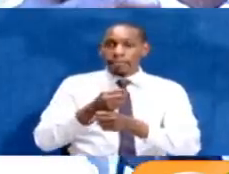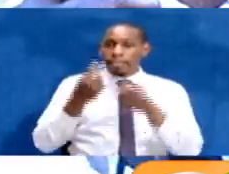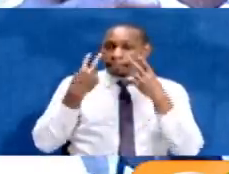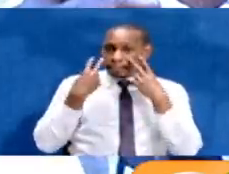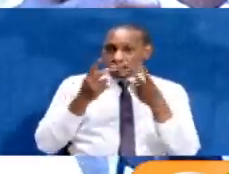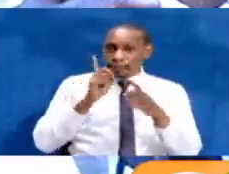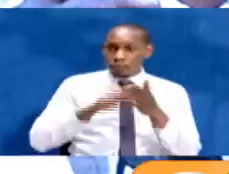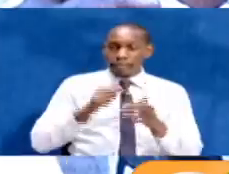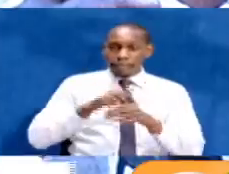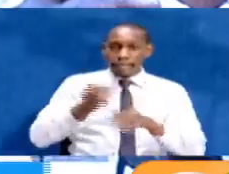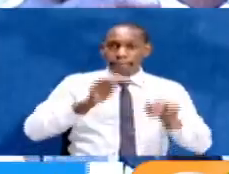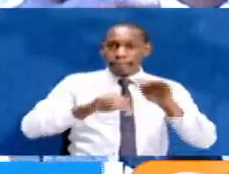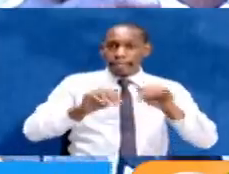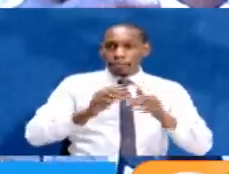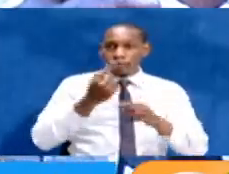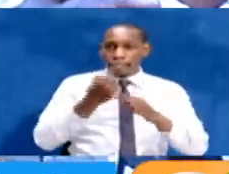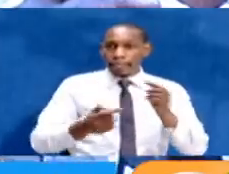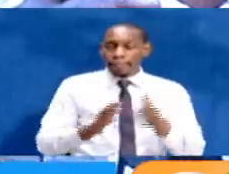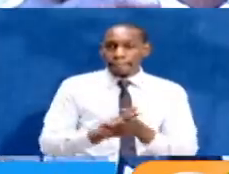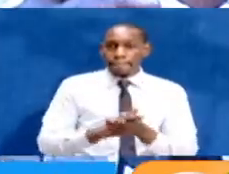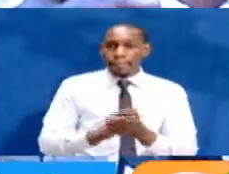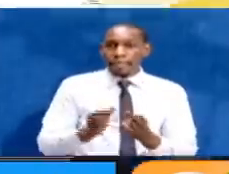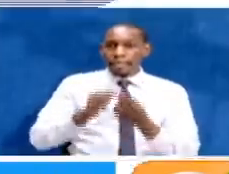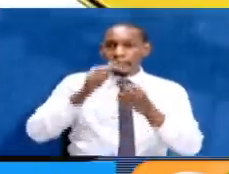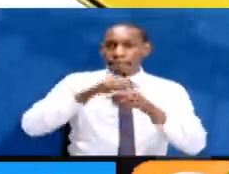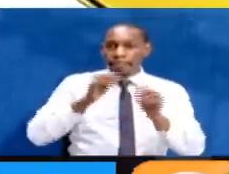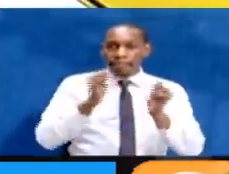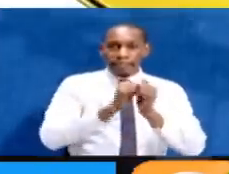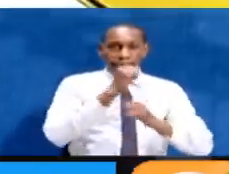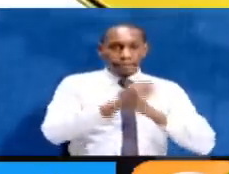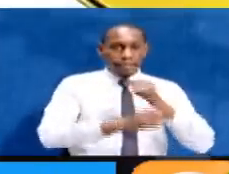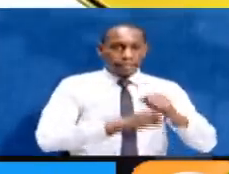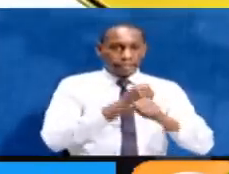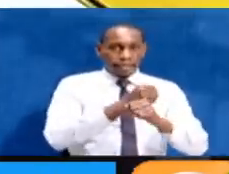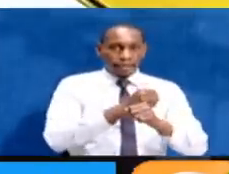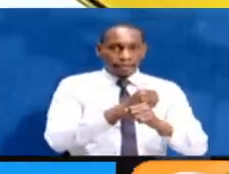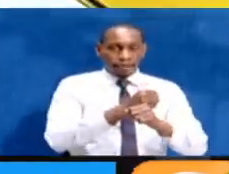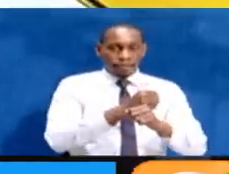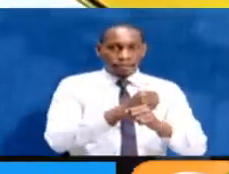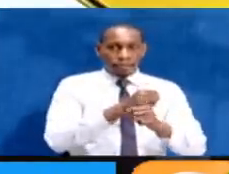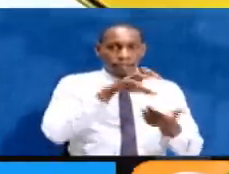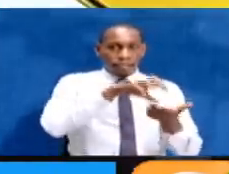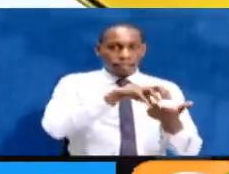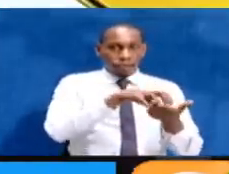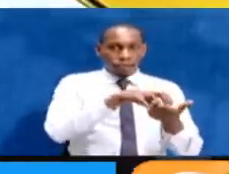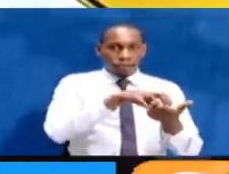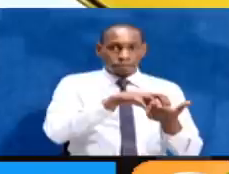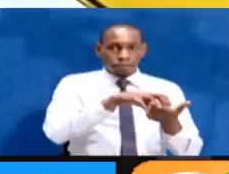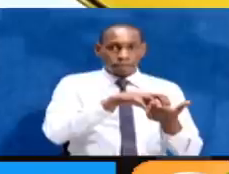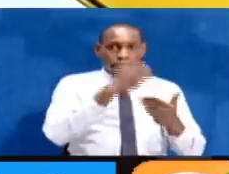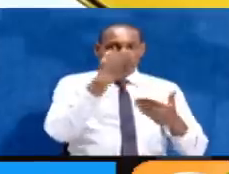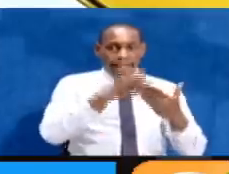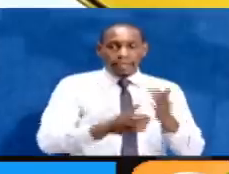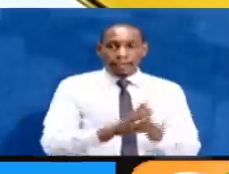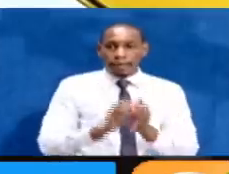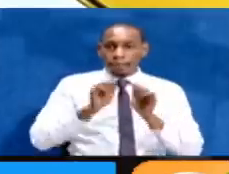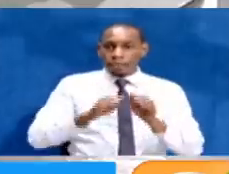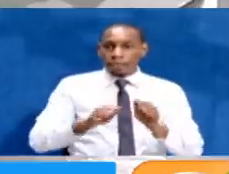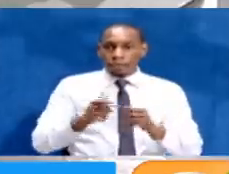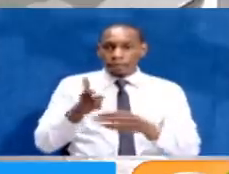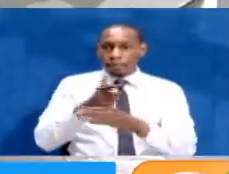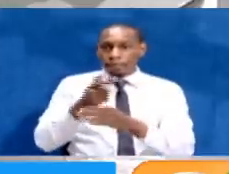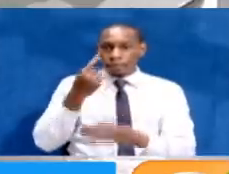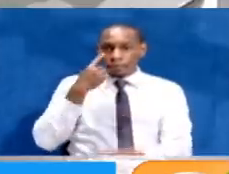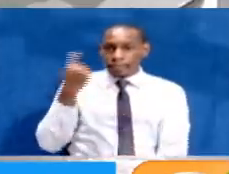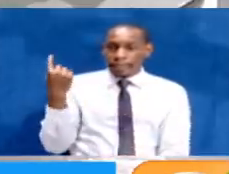see every election year, especially when the 10-year cycle comes to an end. Maybe we could listen to